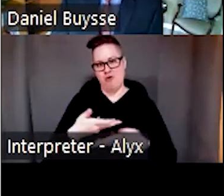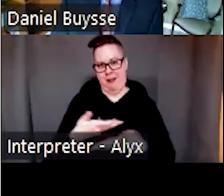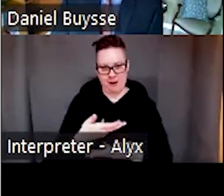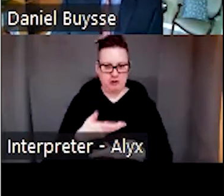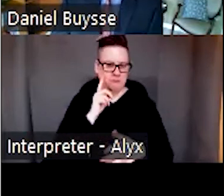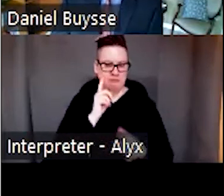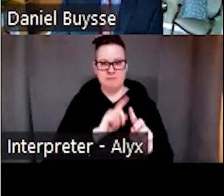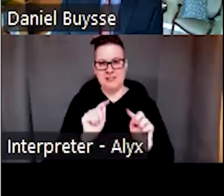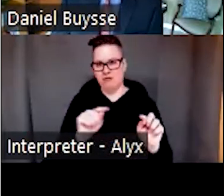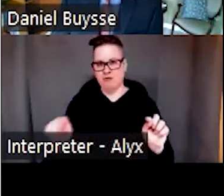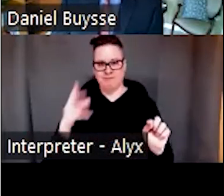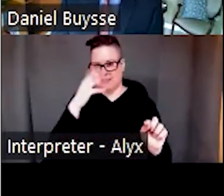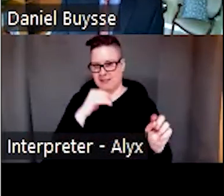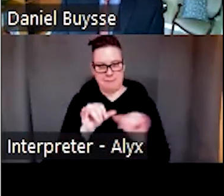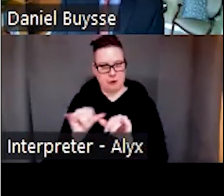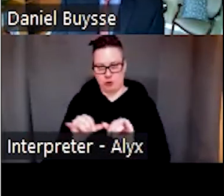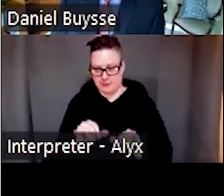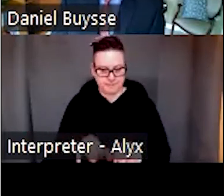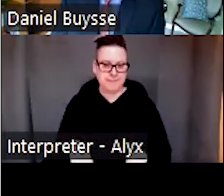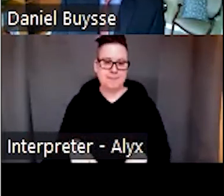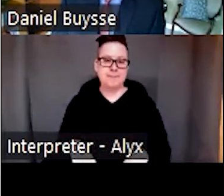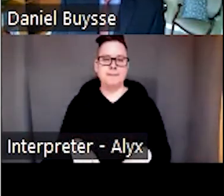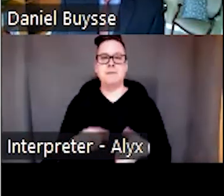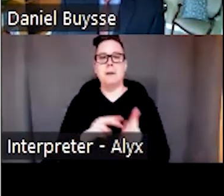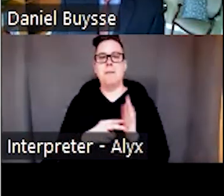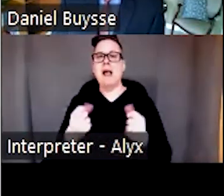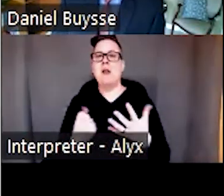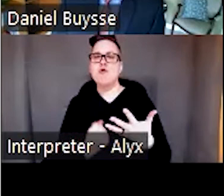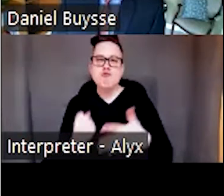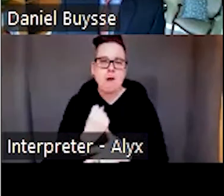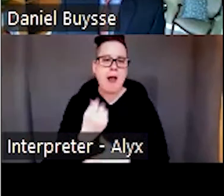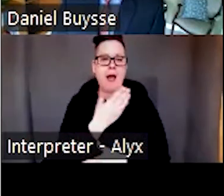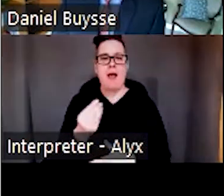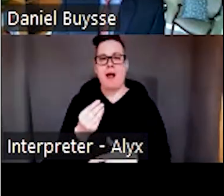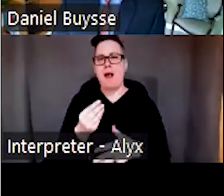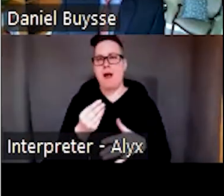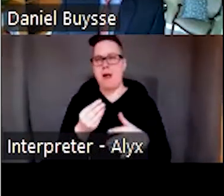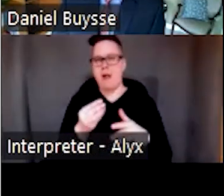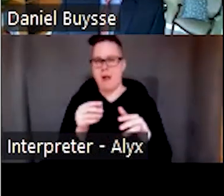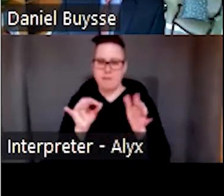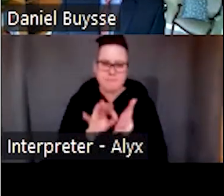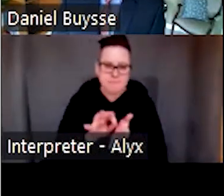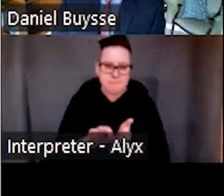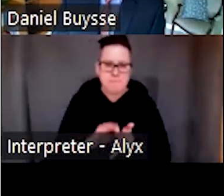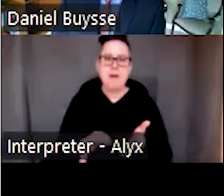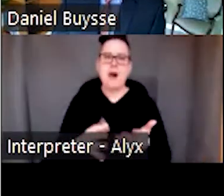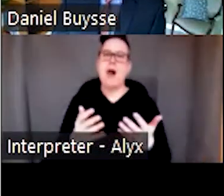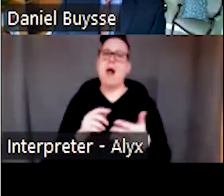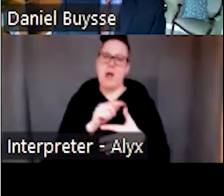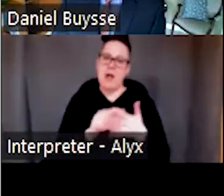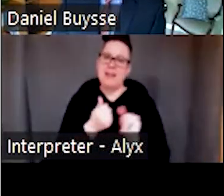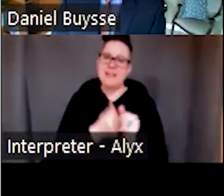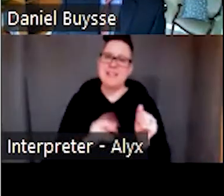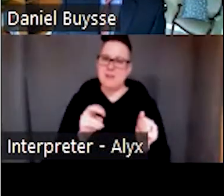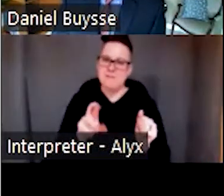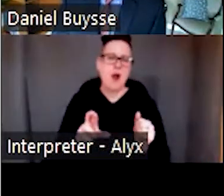different sleep measures and allows us to rank and quantify the importance of individual variables for